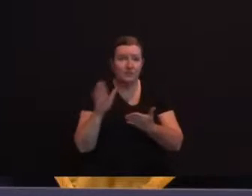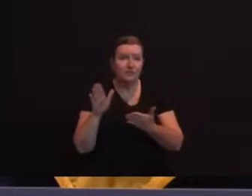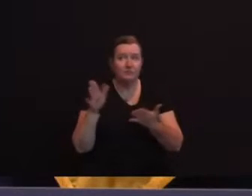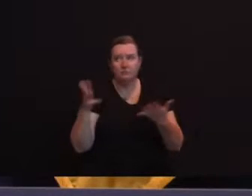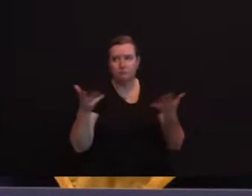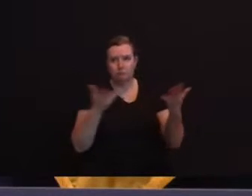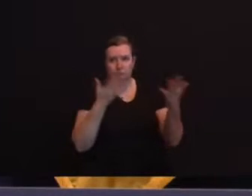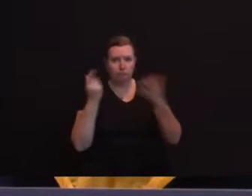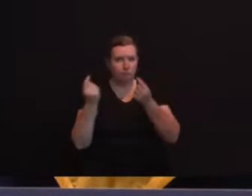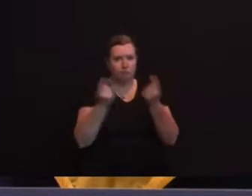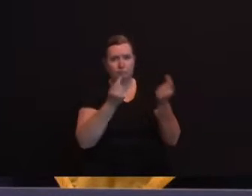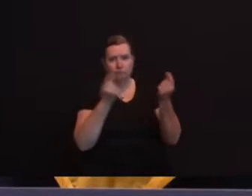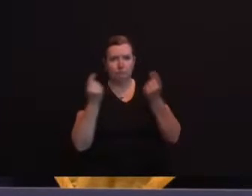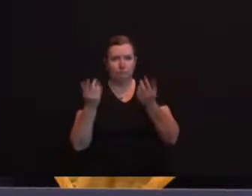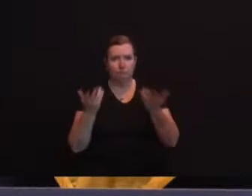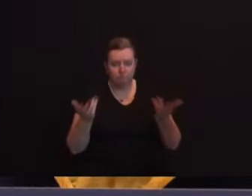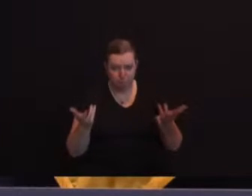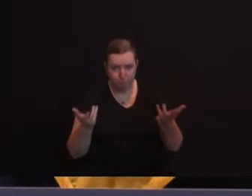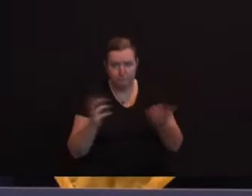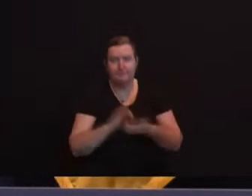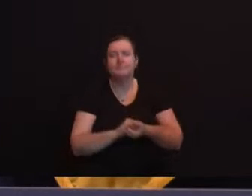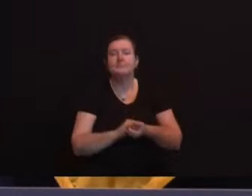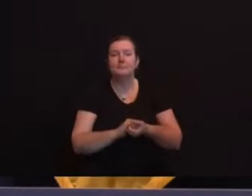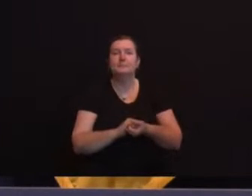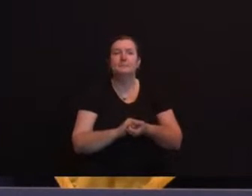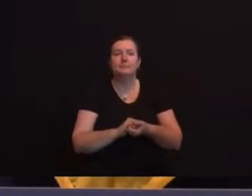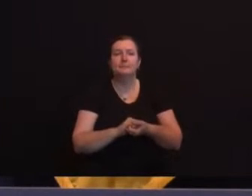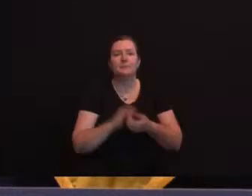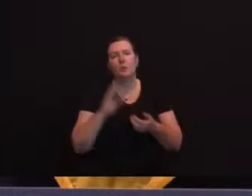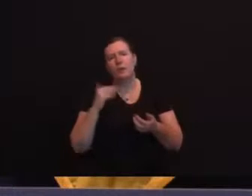have a fairly specific